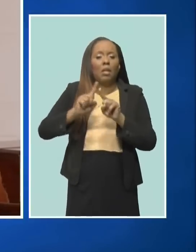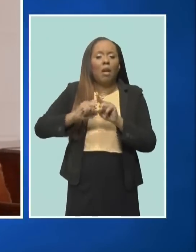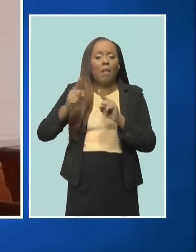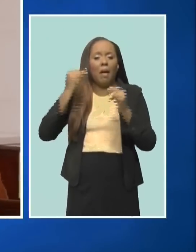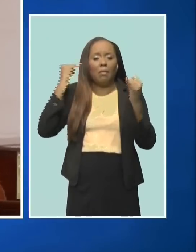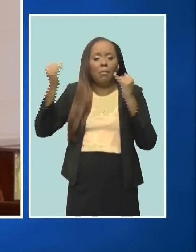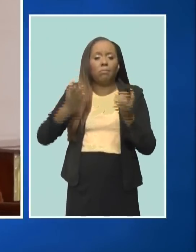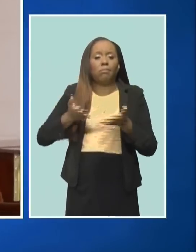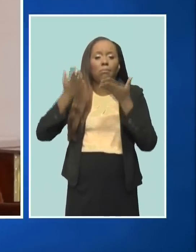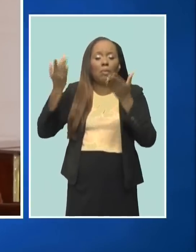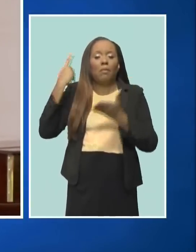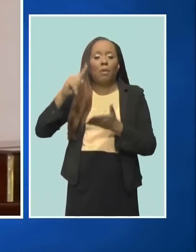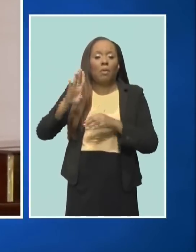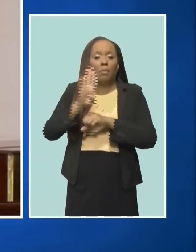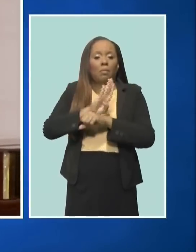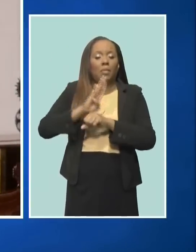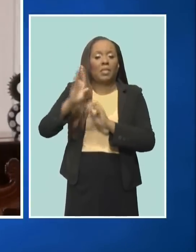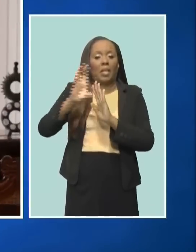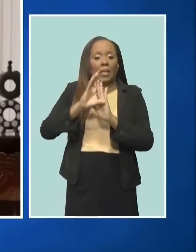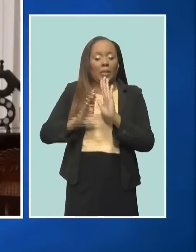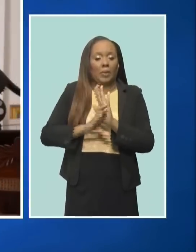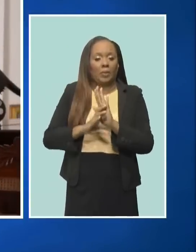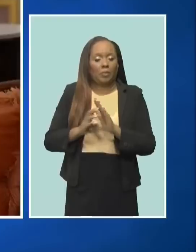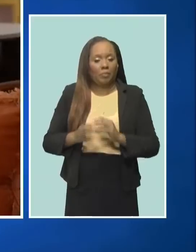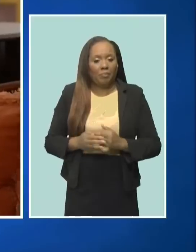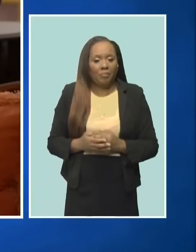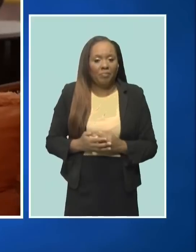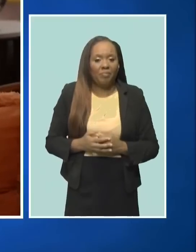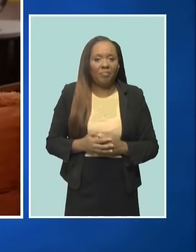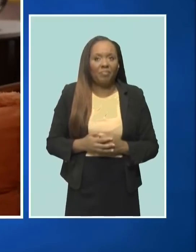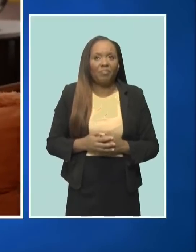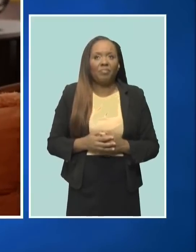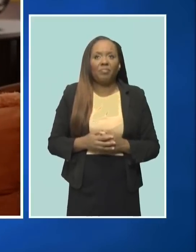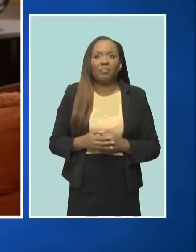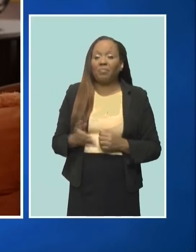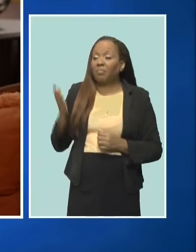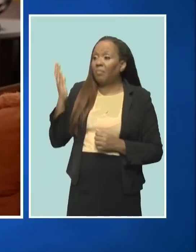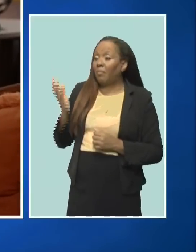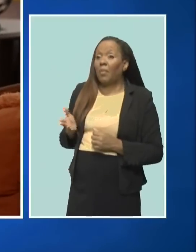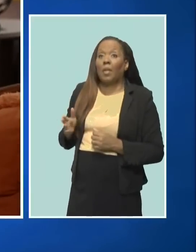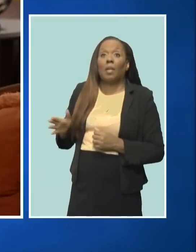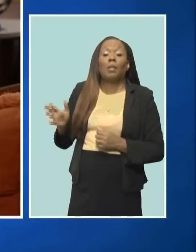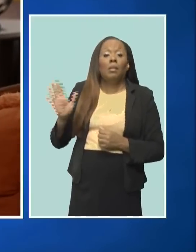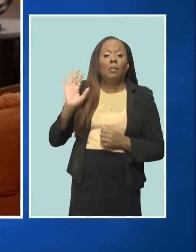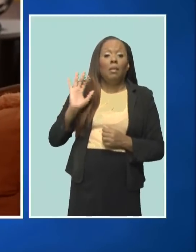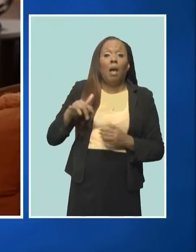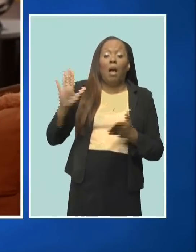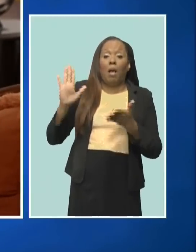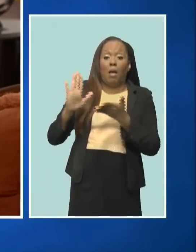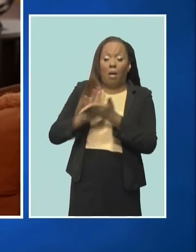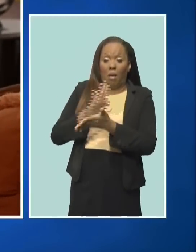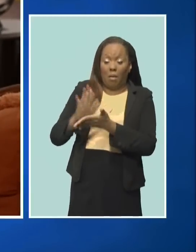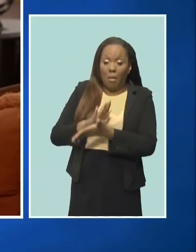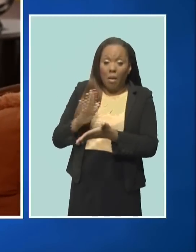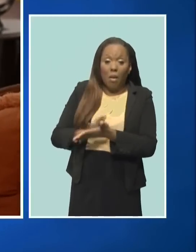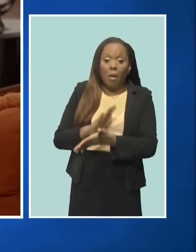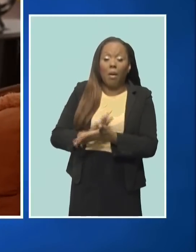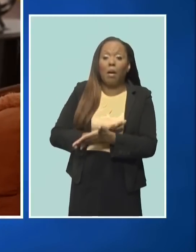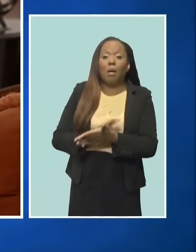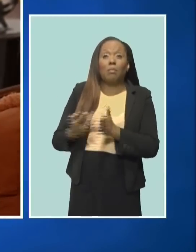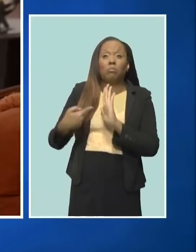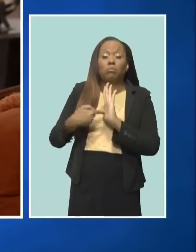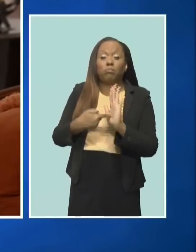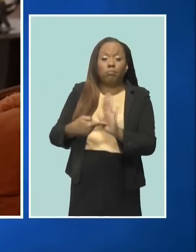recommendations for a constitution for Barbados. The draft bill which accompanies the report expands the provisions of the